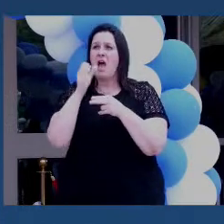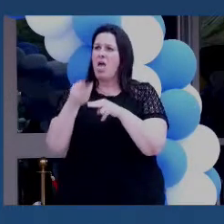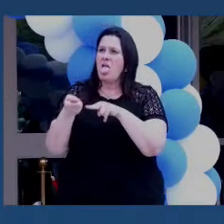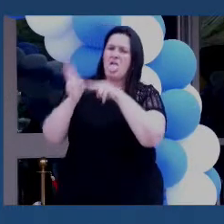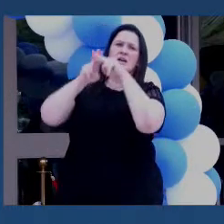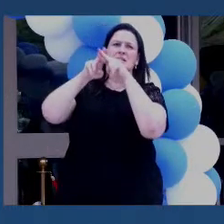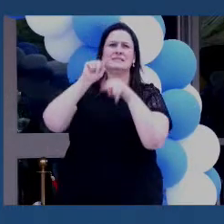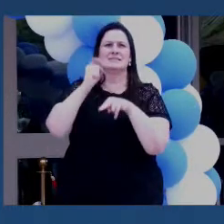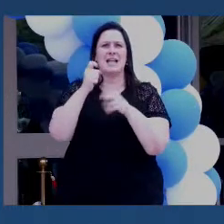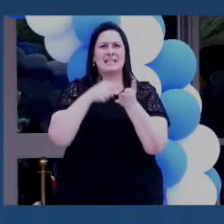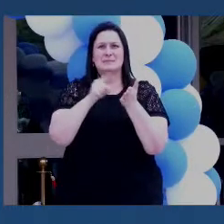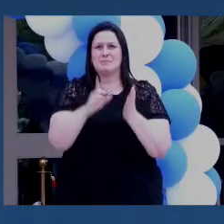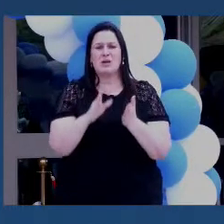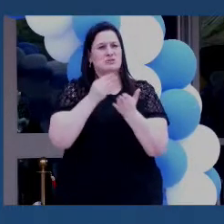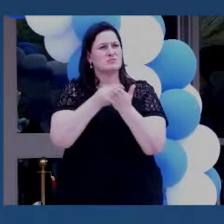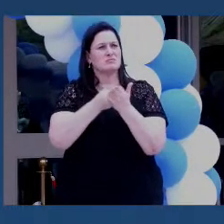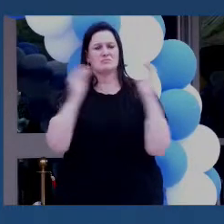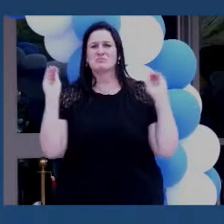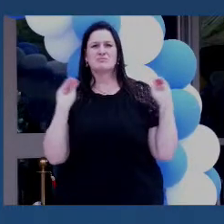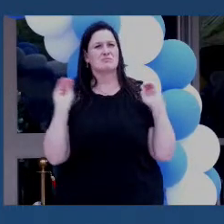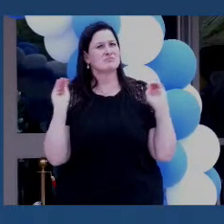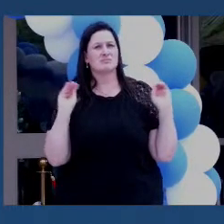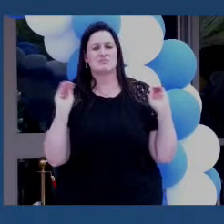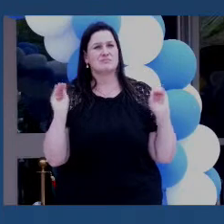taxes to do it.